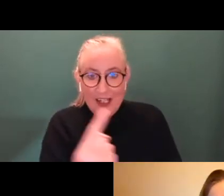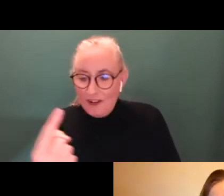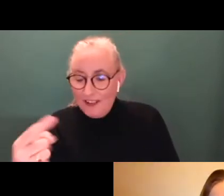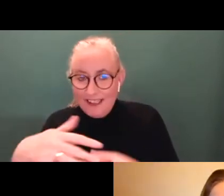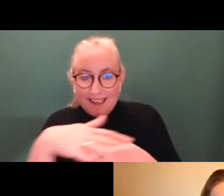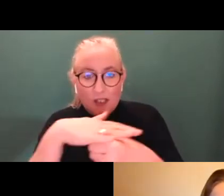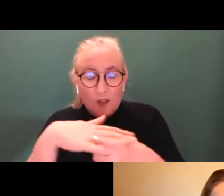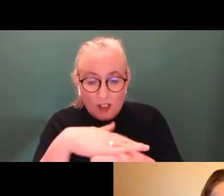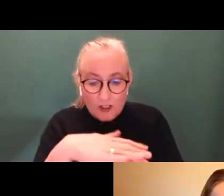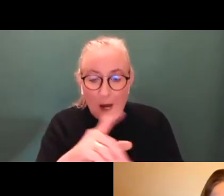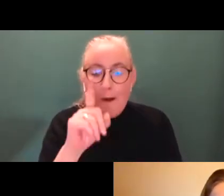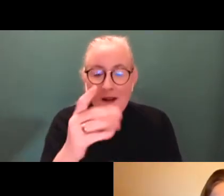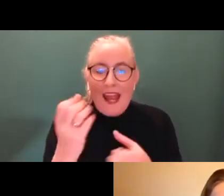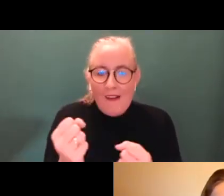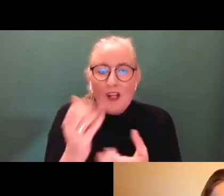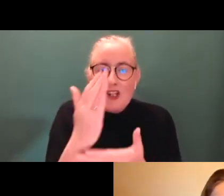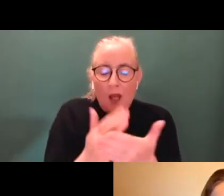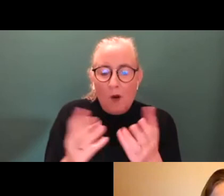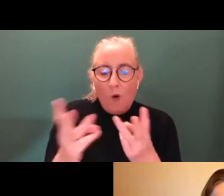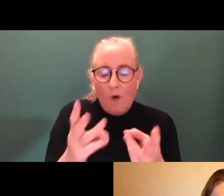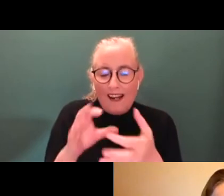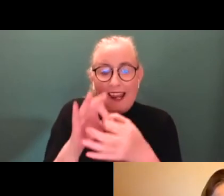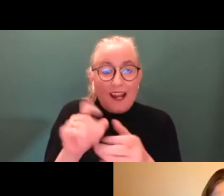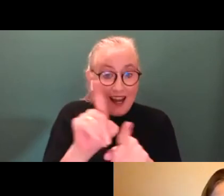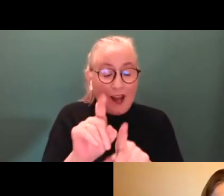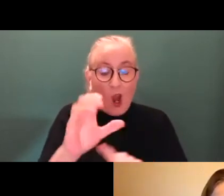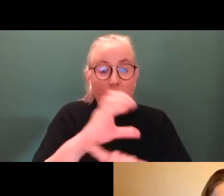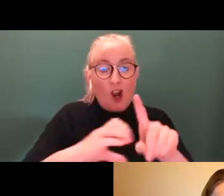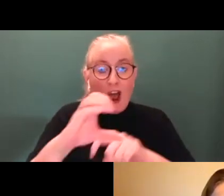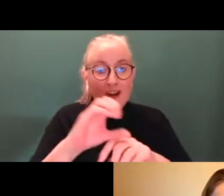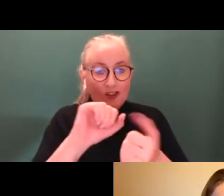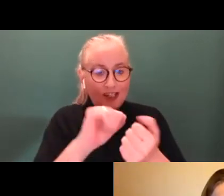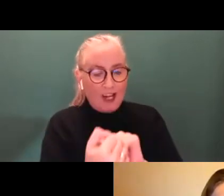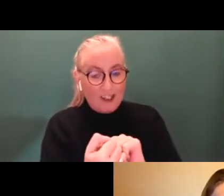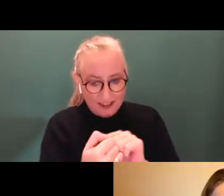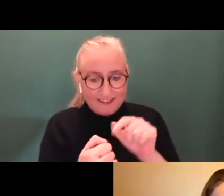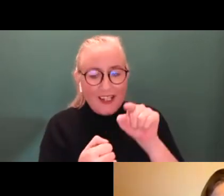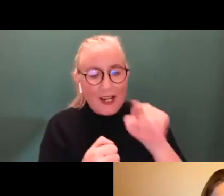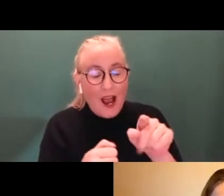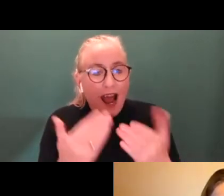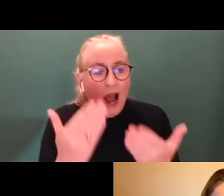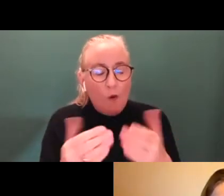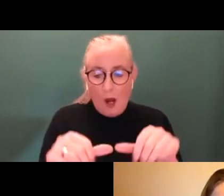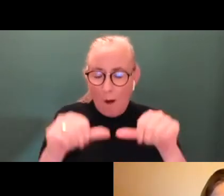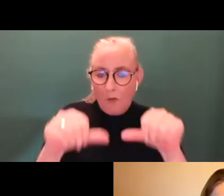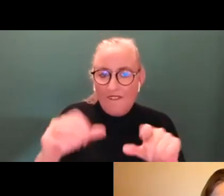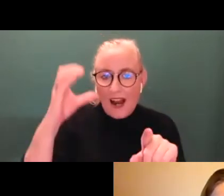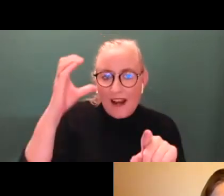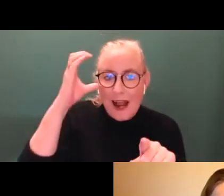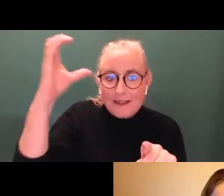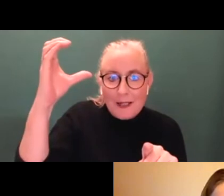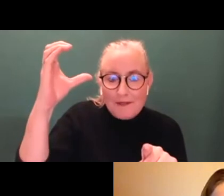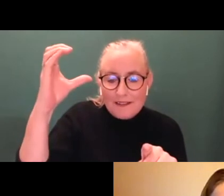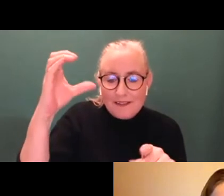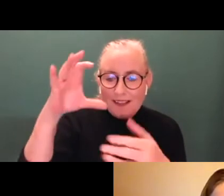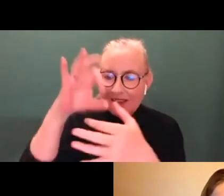really there's a piece of work in terms of the culture change within settings. And part of it is about approving the concept within